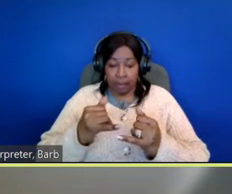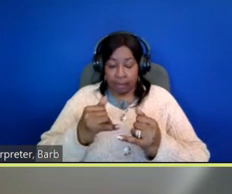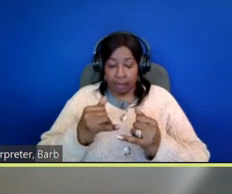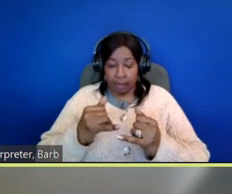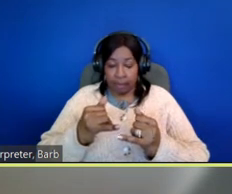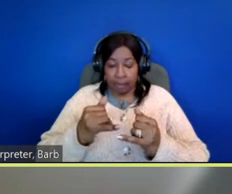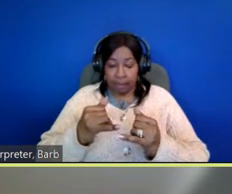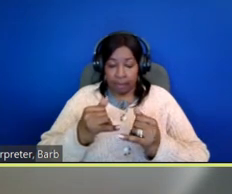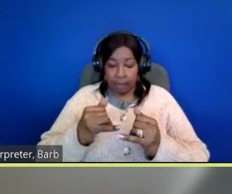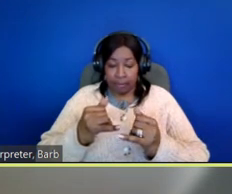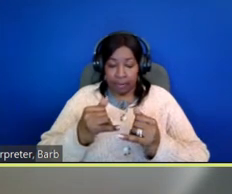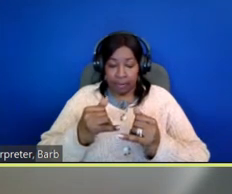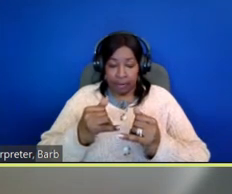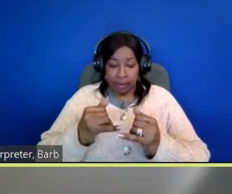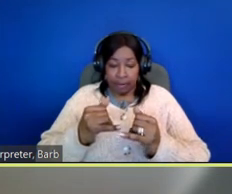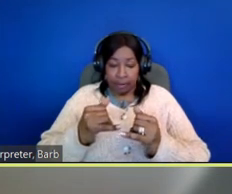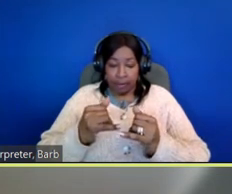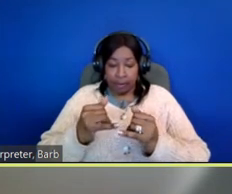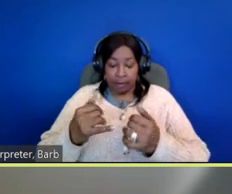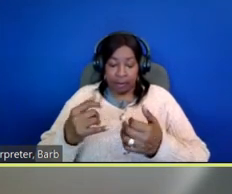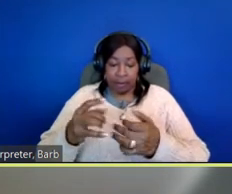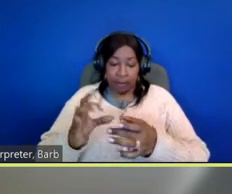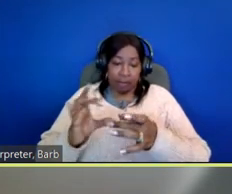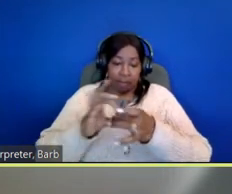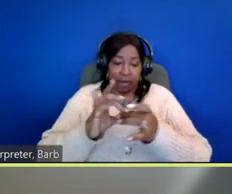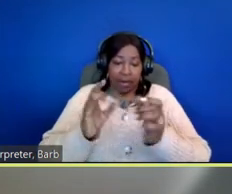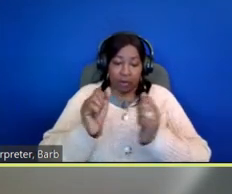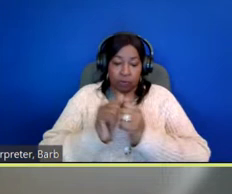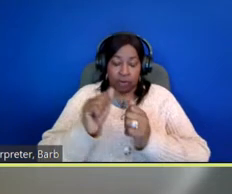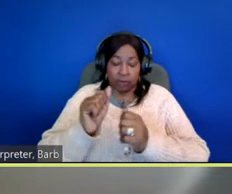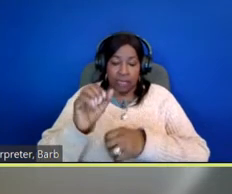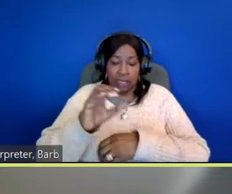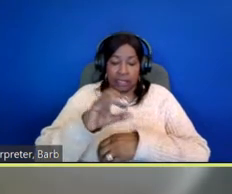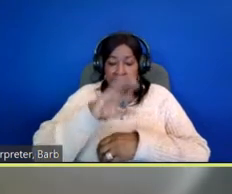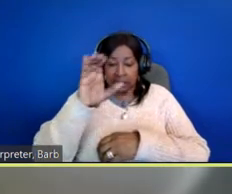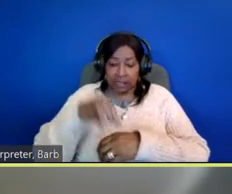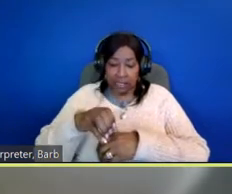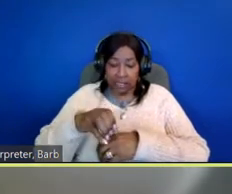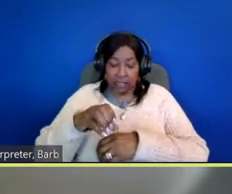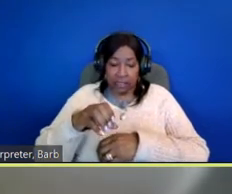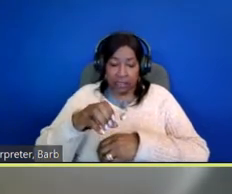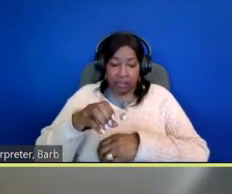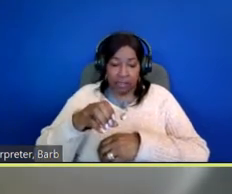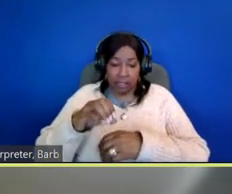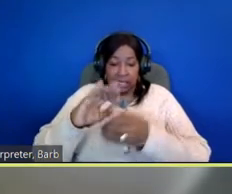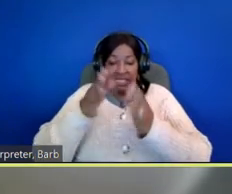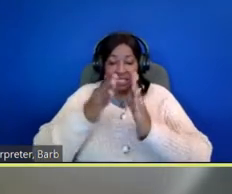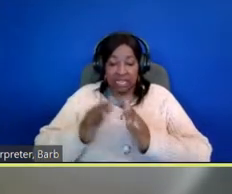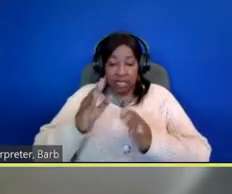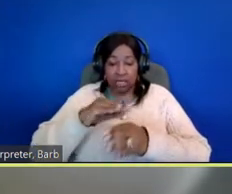procurement with the City of Chicago. We're expecting that work to begin sometime in 2024.